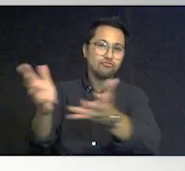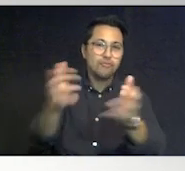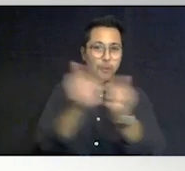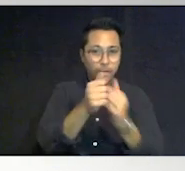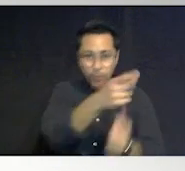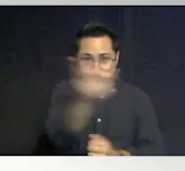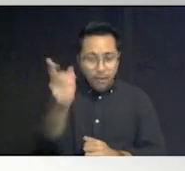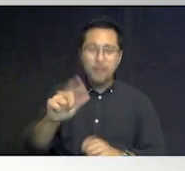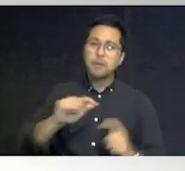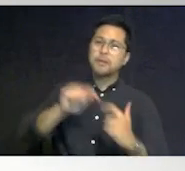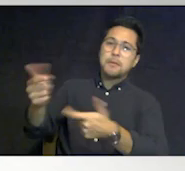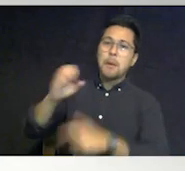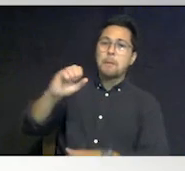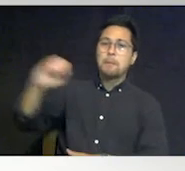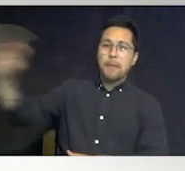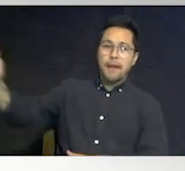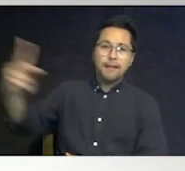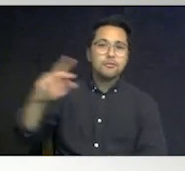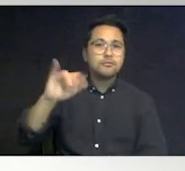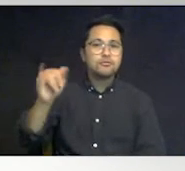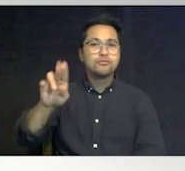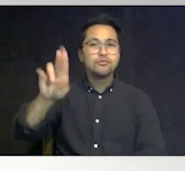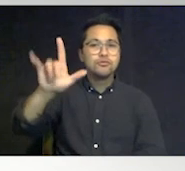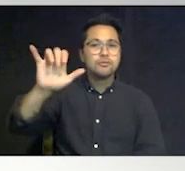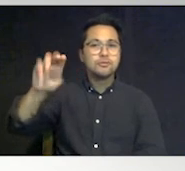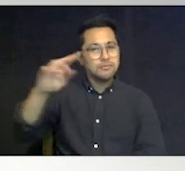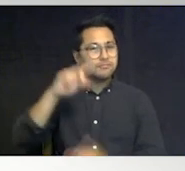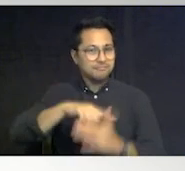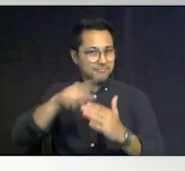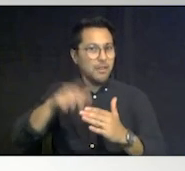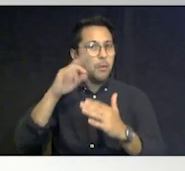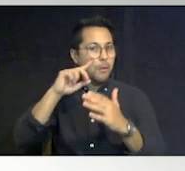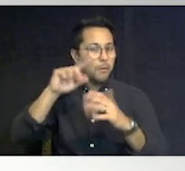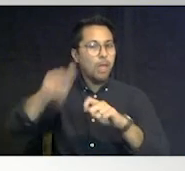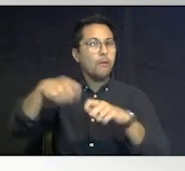turn it back to Julian for a few moments, and then we're going to wrap up for today.